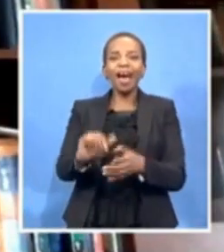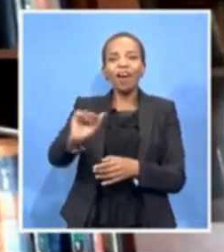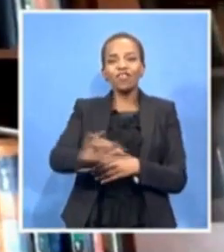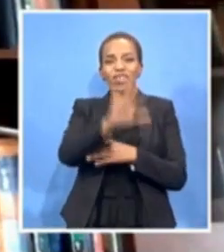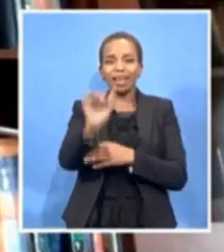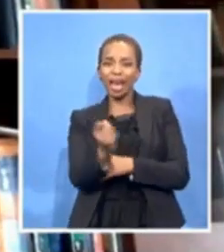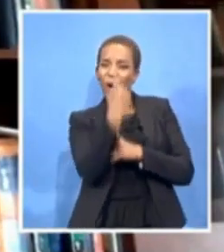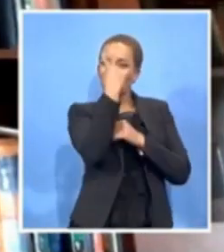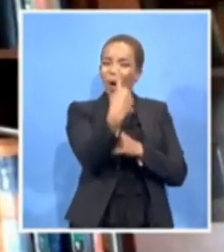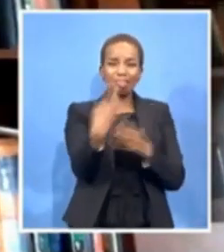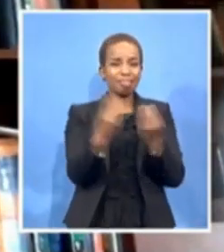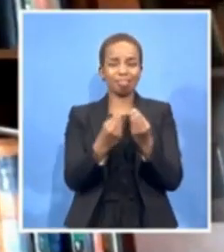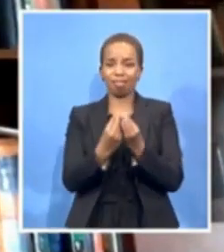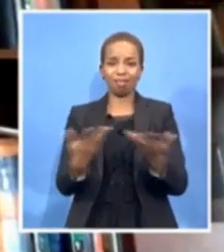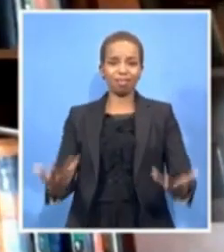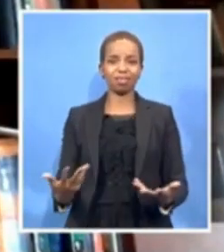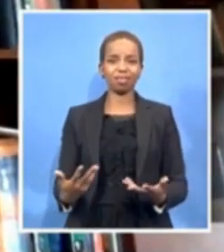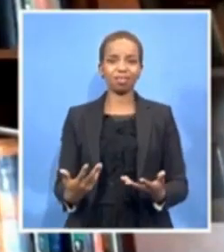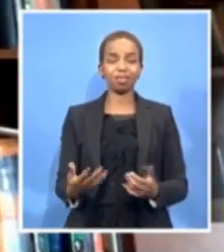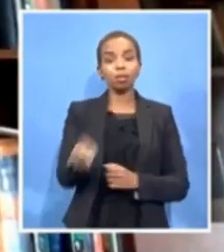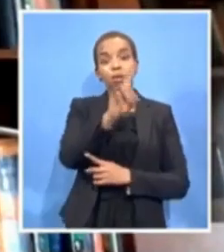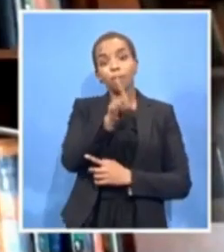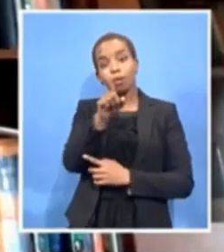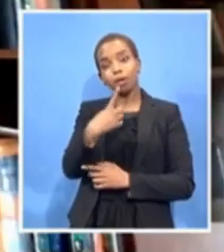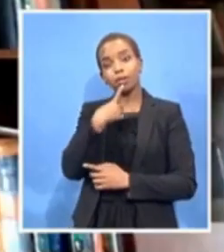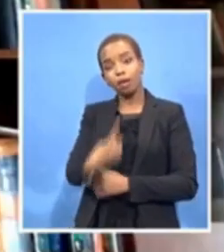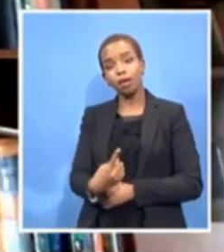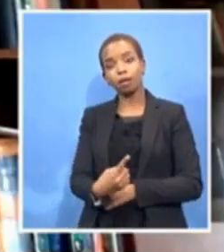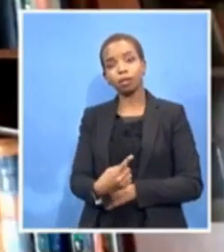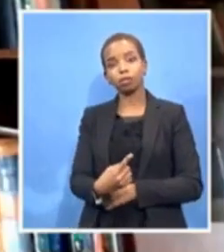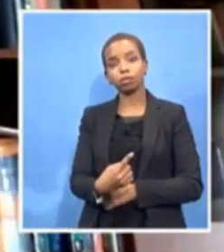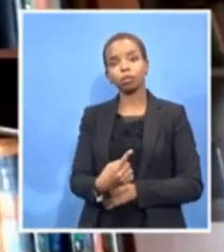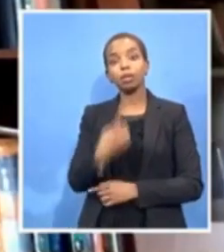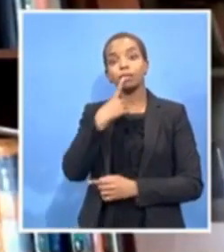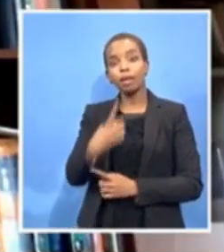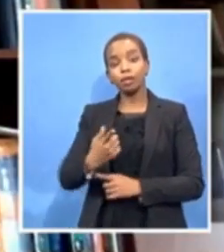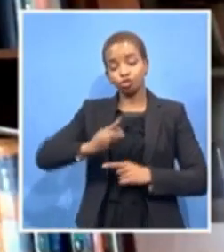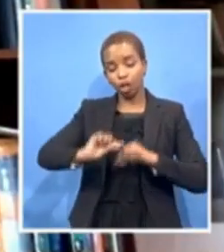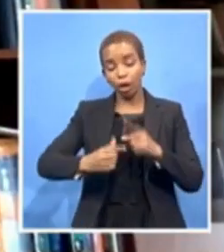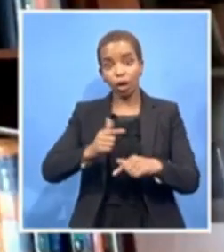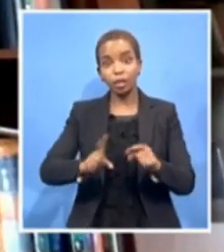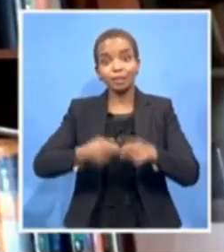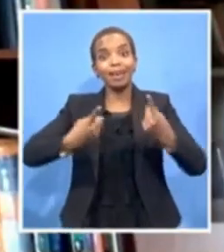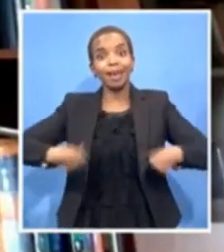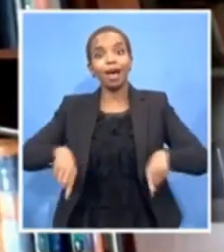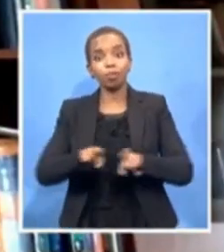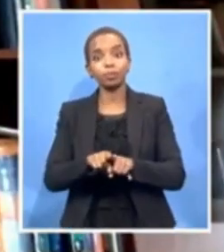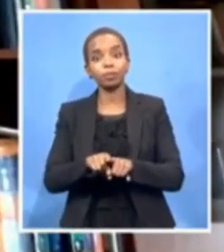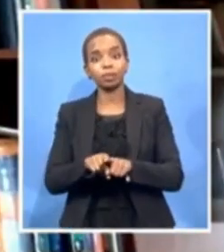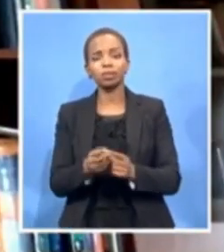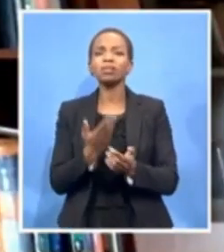said that our generation may have been successful in midwifing the process